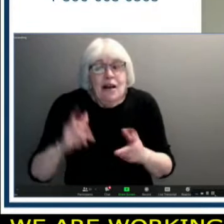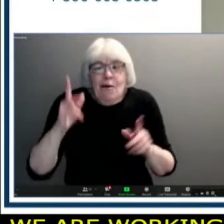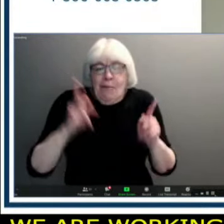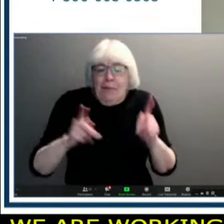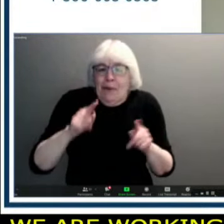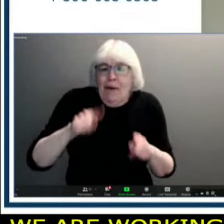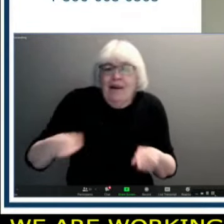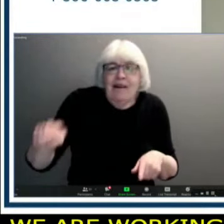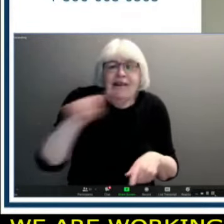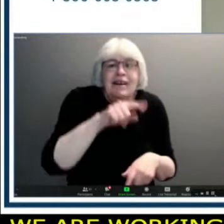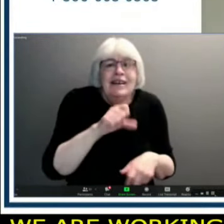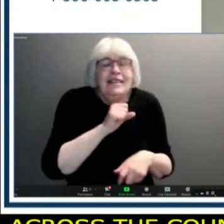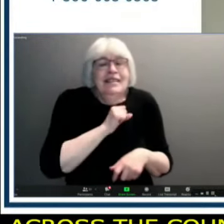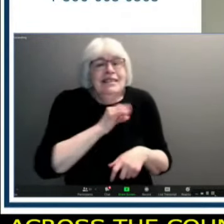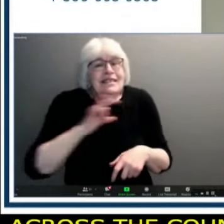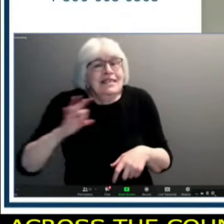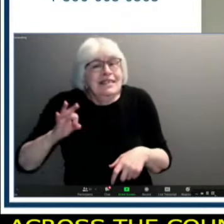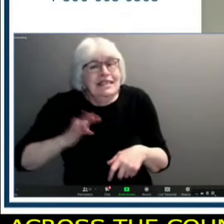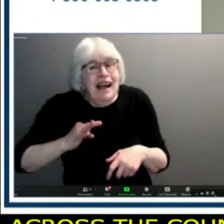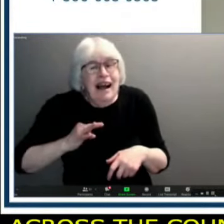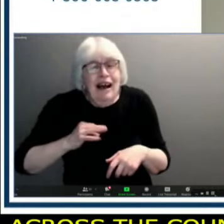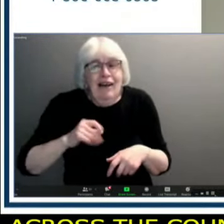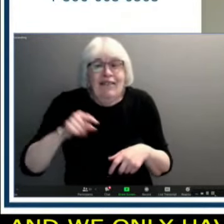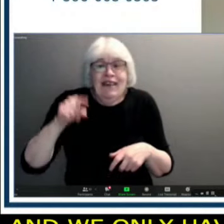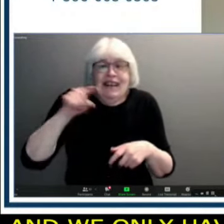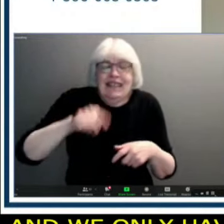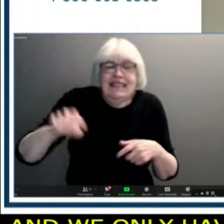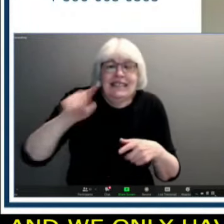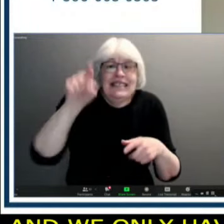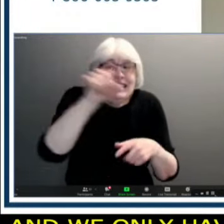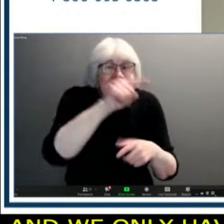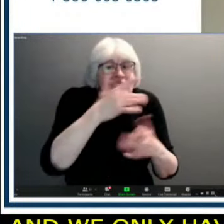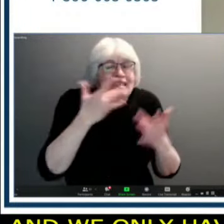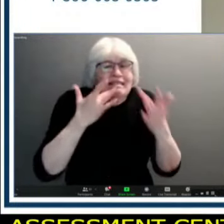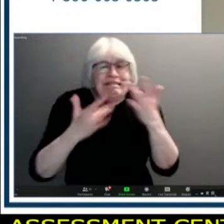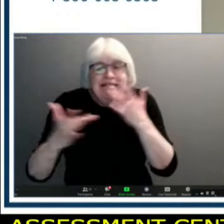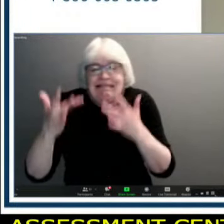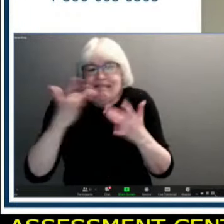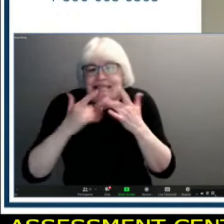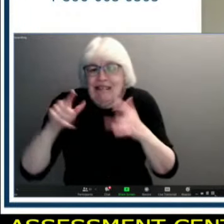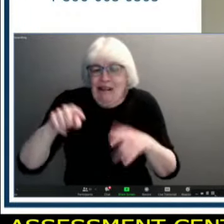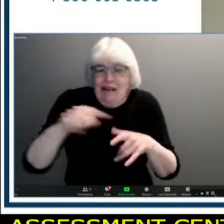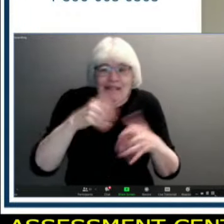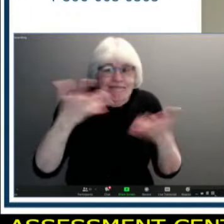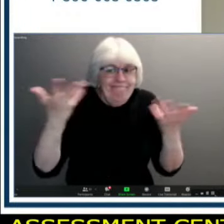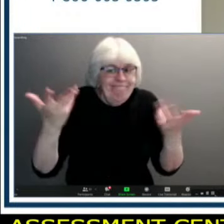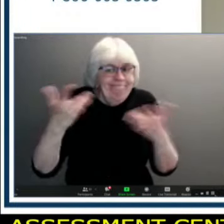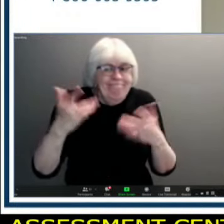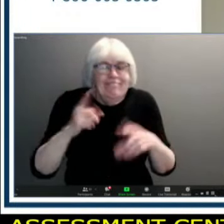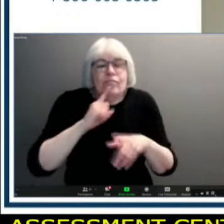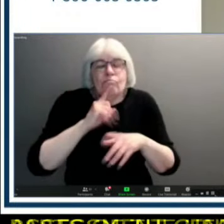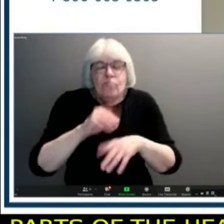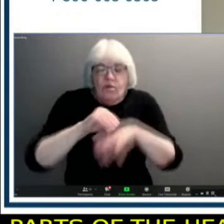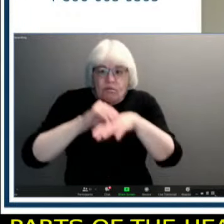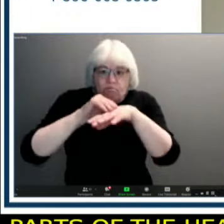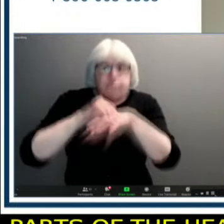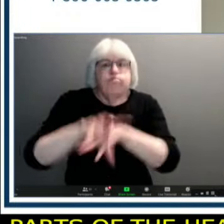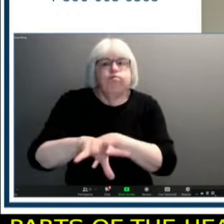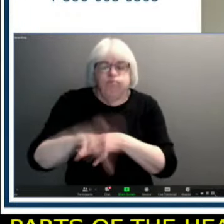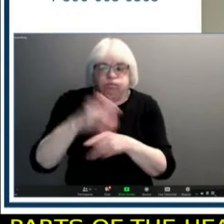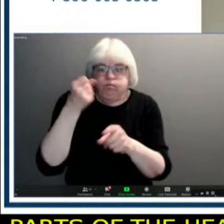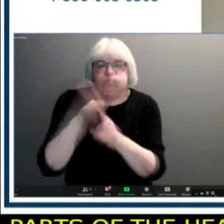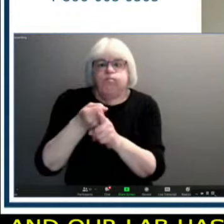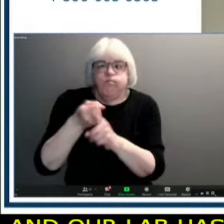borrowing from other parts of the healthcare system. And our lab has limits as well. These are facts we can't change. We have to deal with